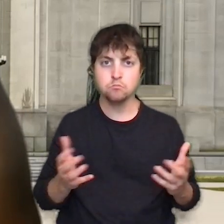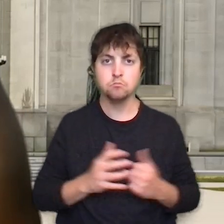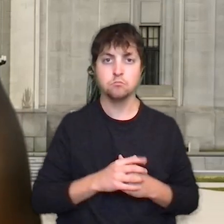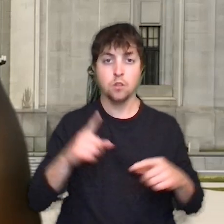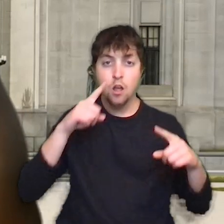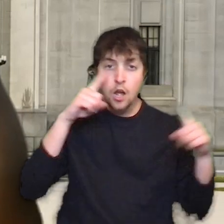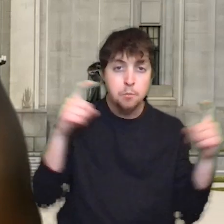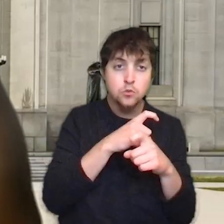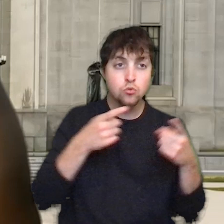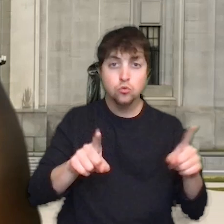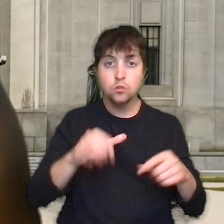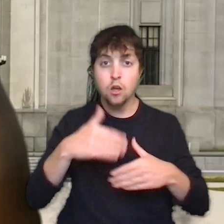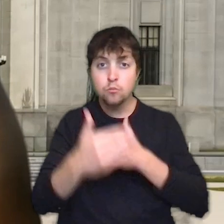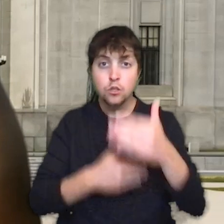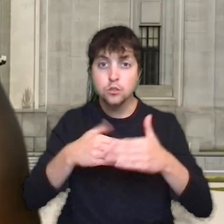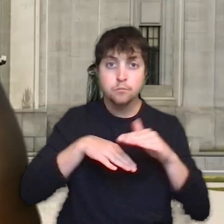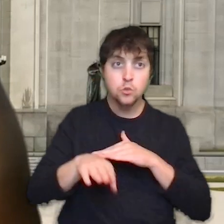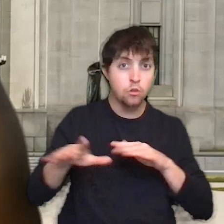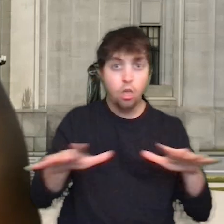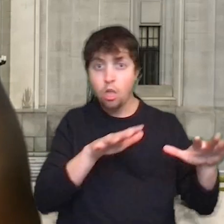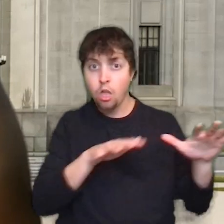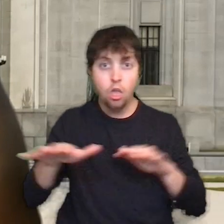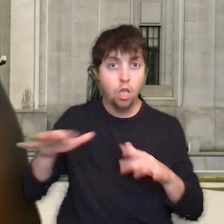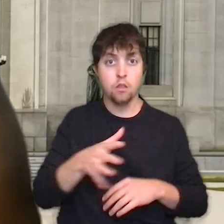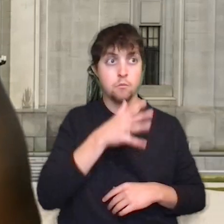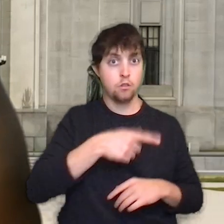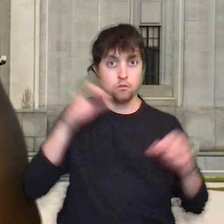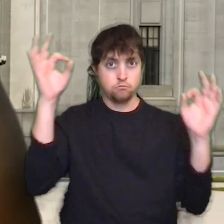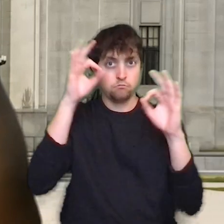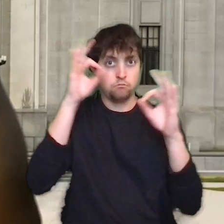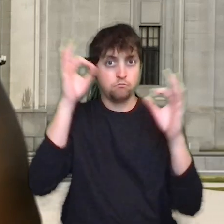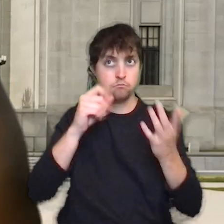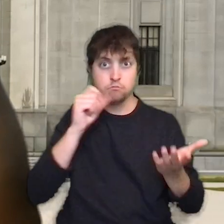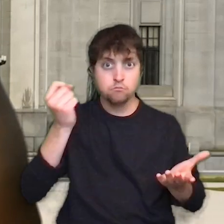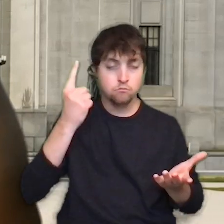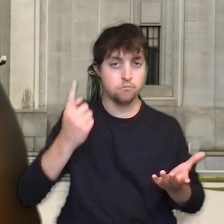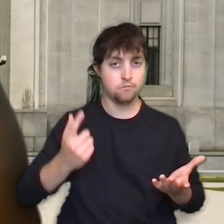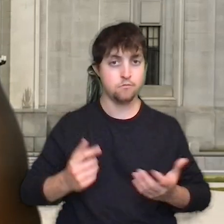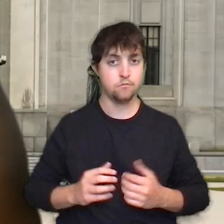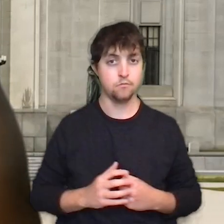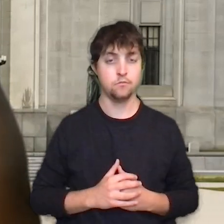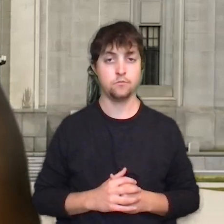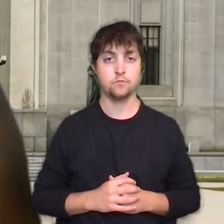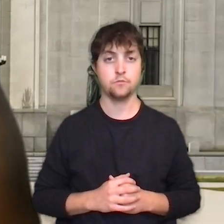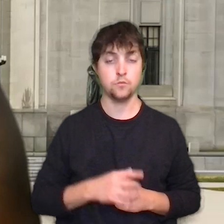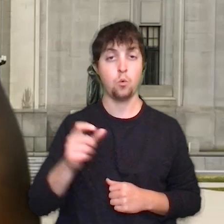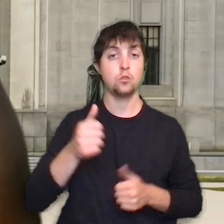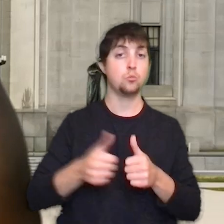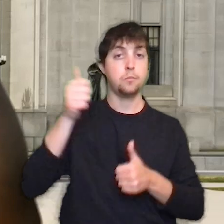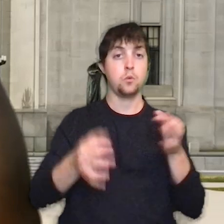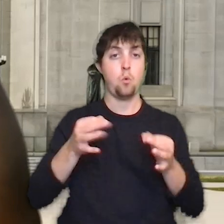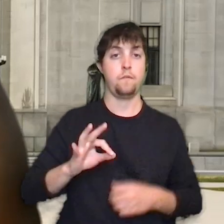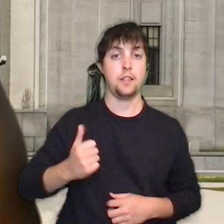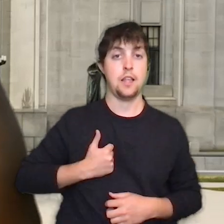interpreter. Complications had occurred during the birth that the mother was never made aware of.